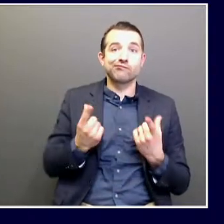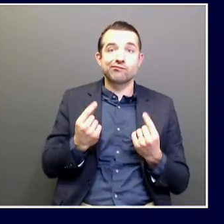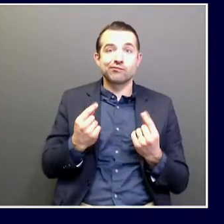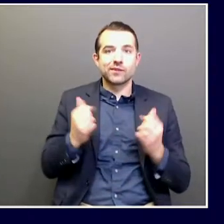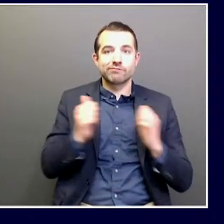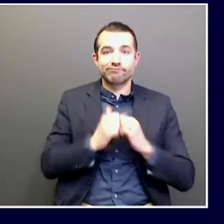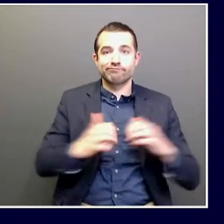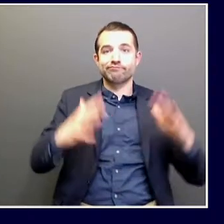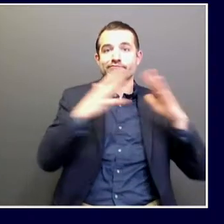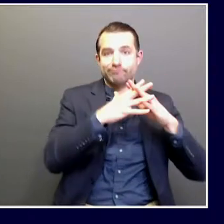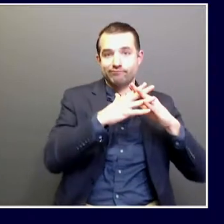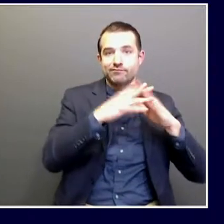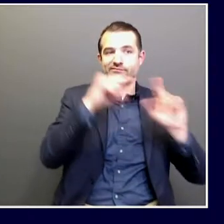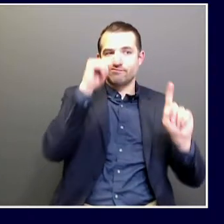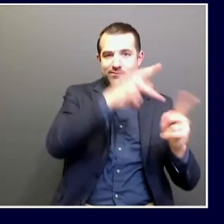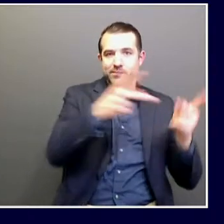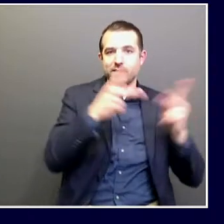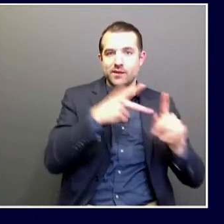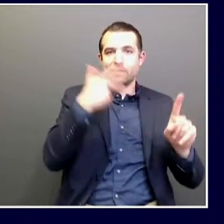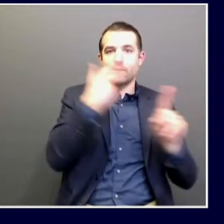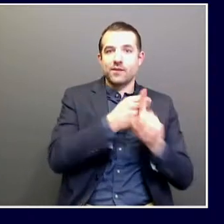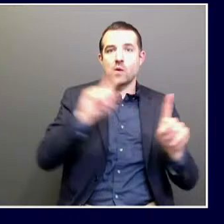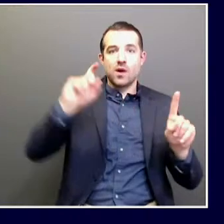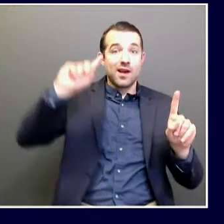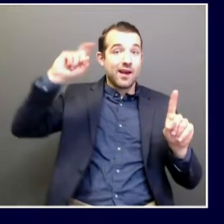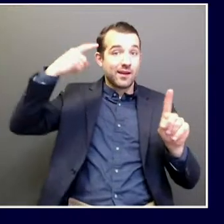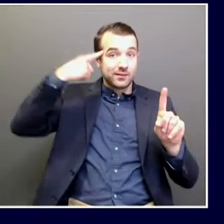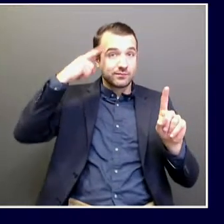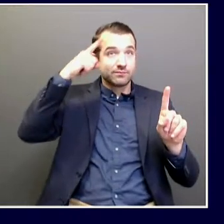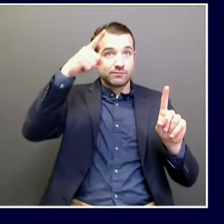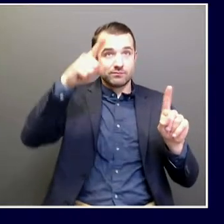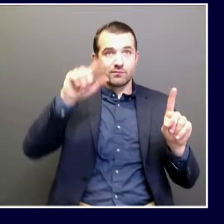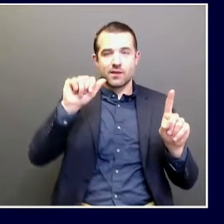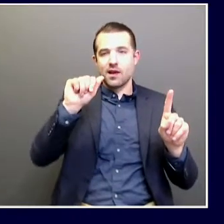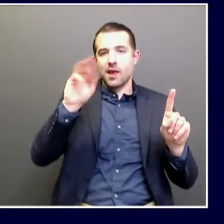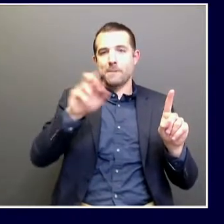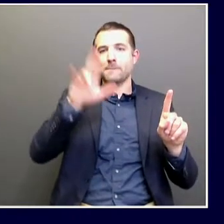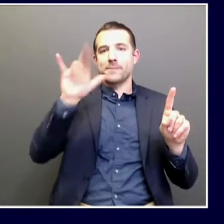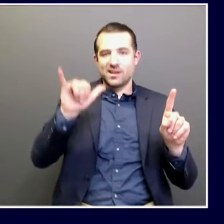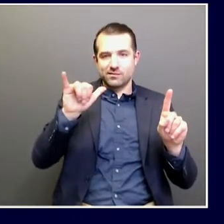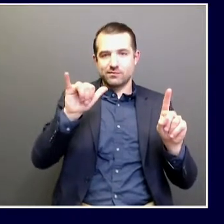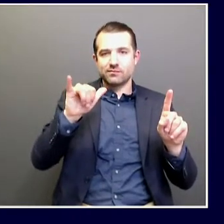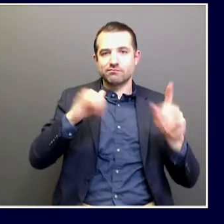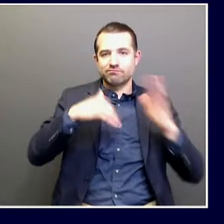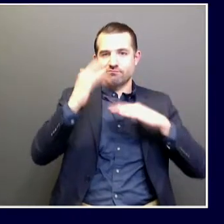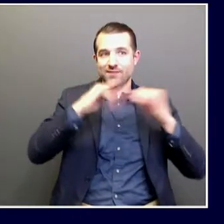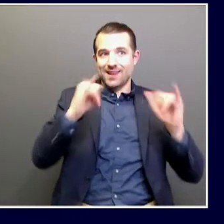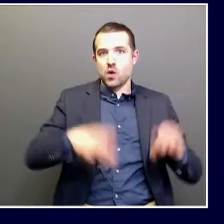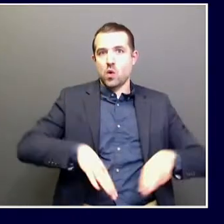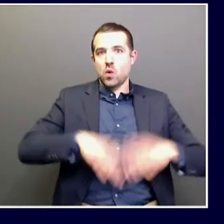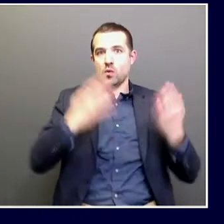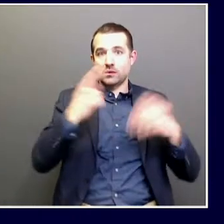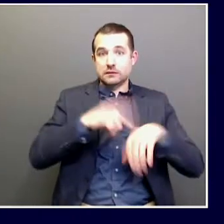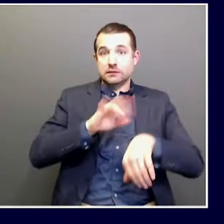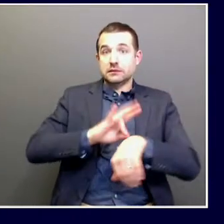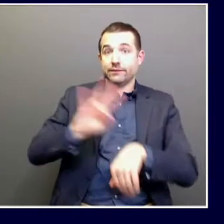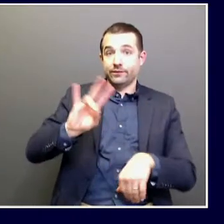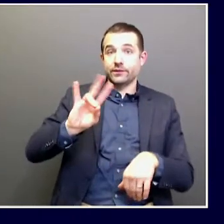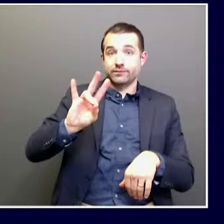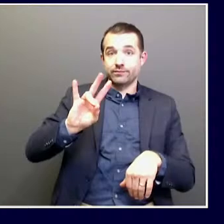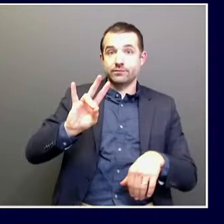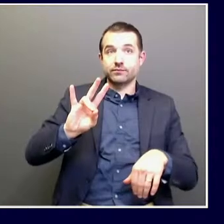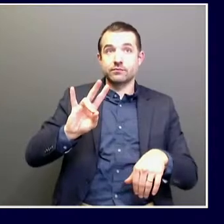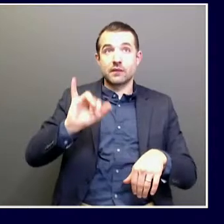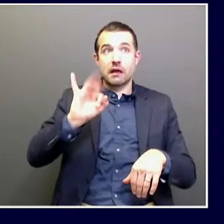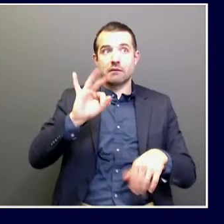Armory. That site is open today until 7 p.m. So if you're looking for a booster shot and coming